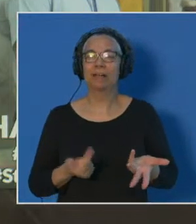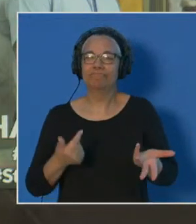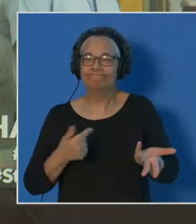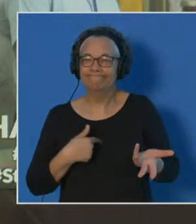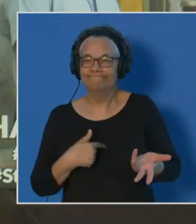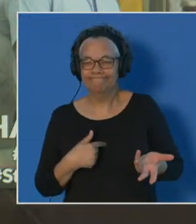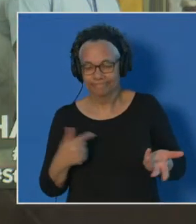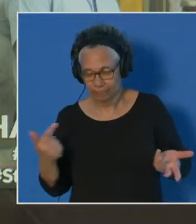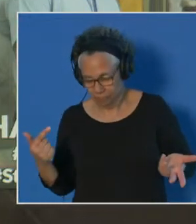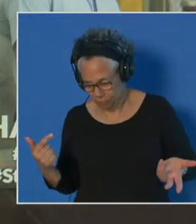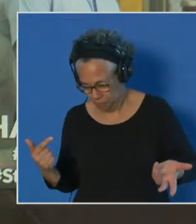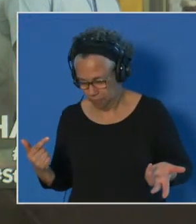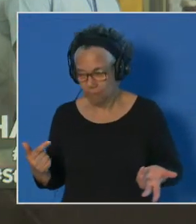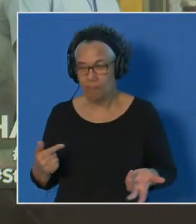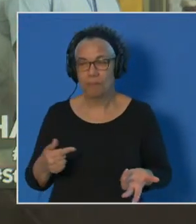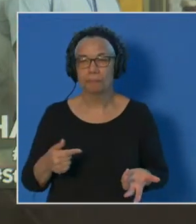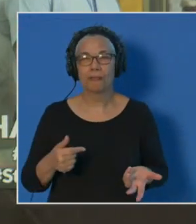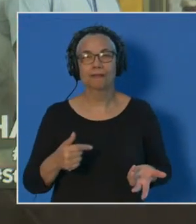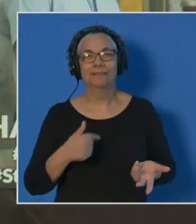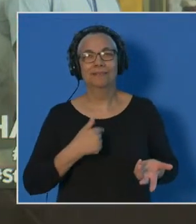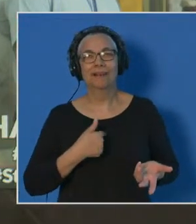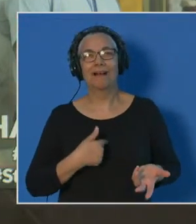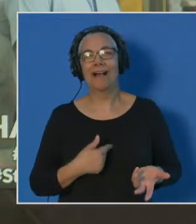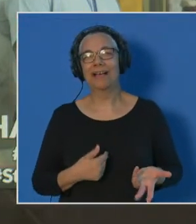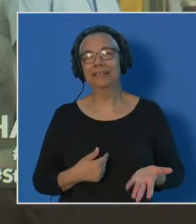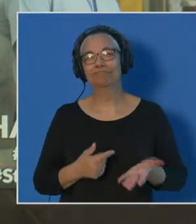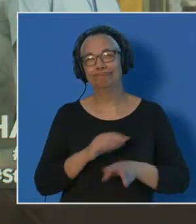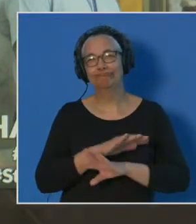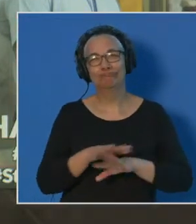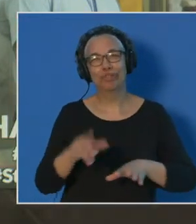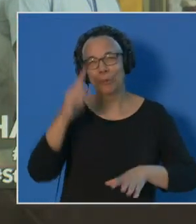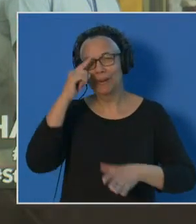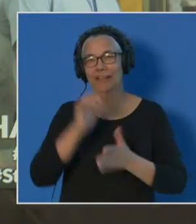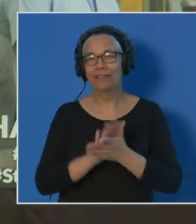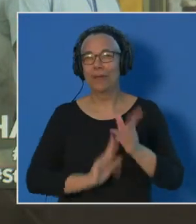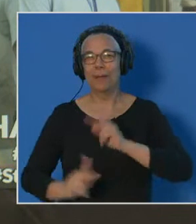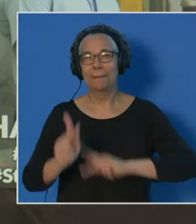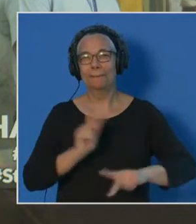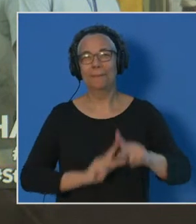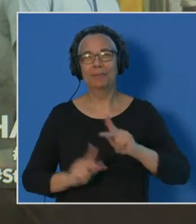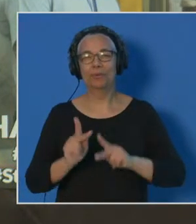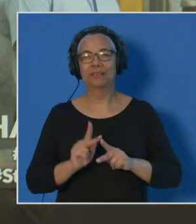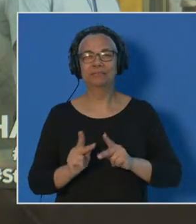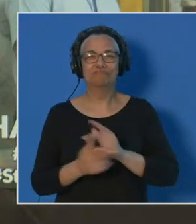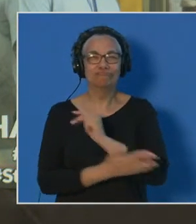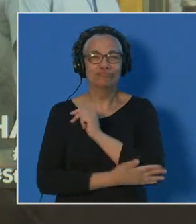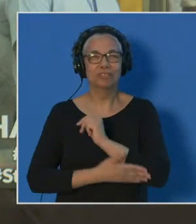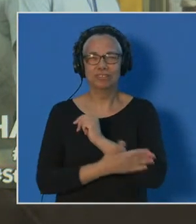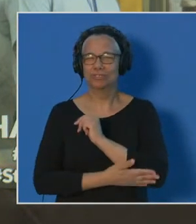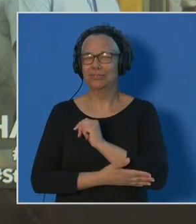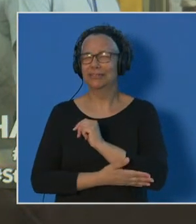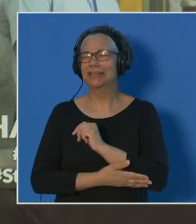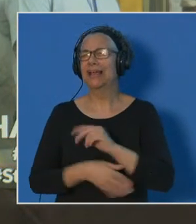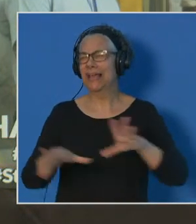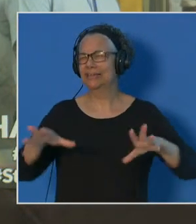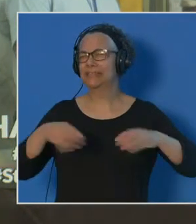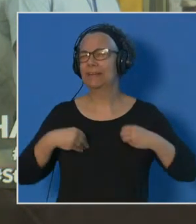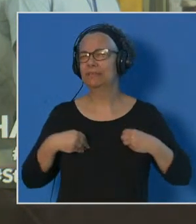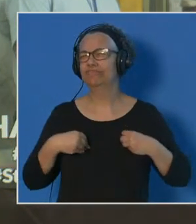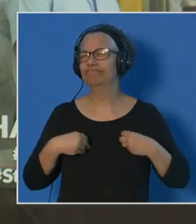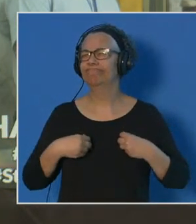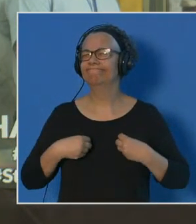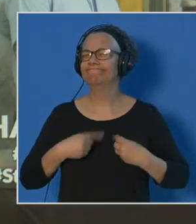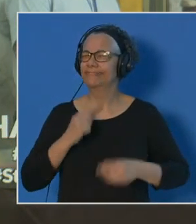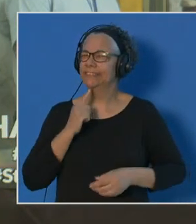optimistic because I don't actually believe that people in the country are taking this disease seriously as they should.